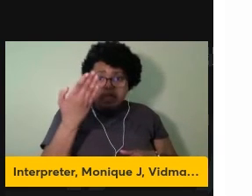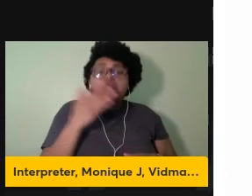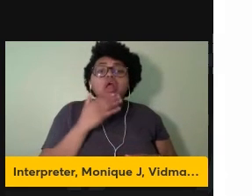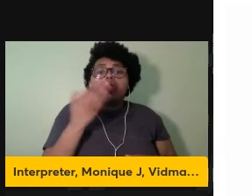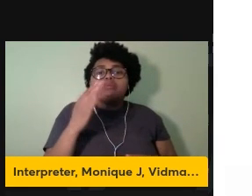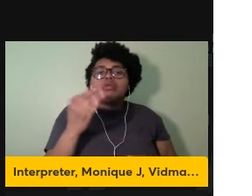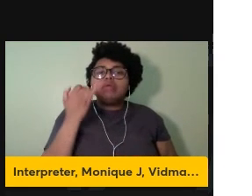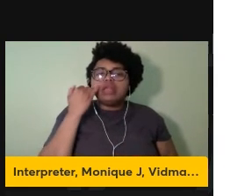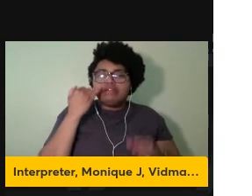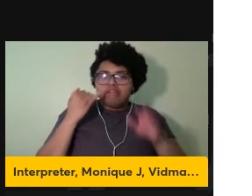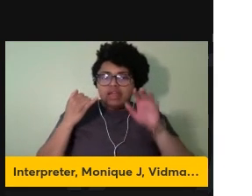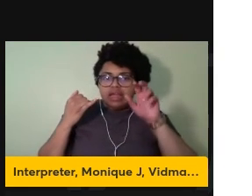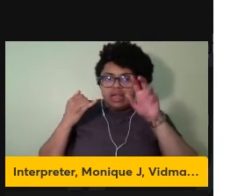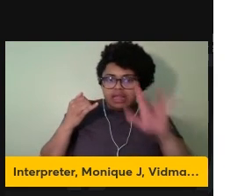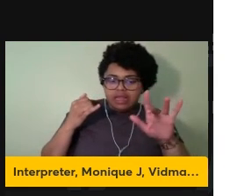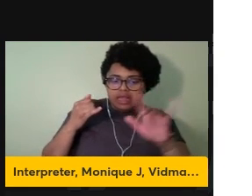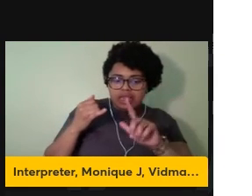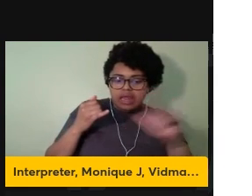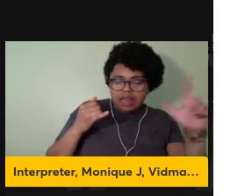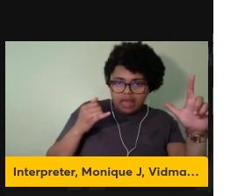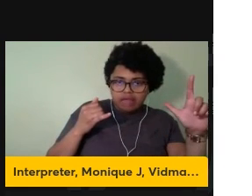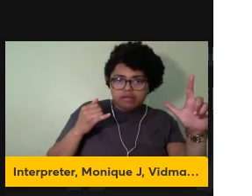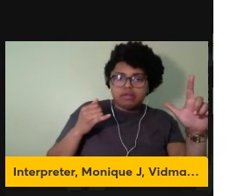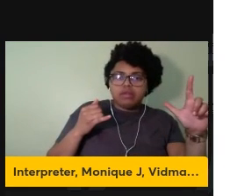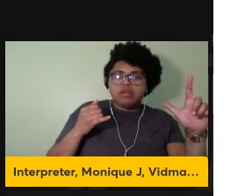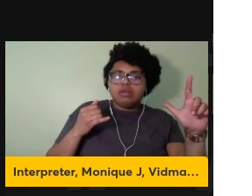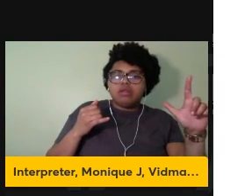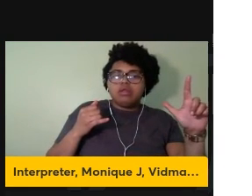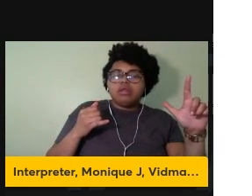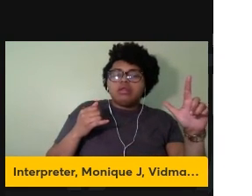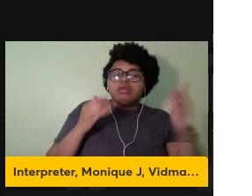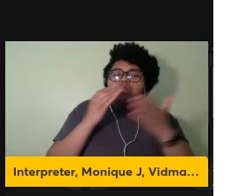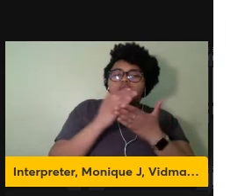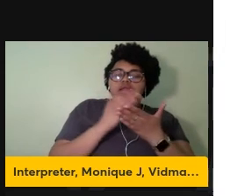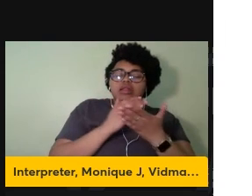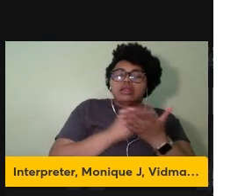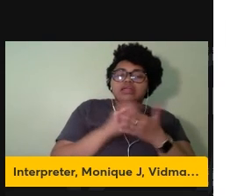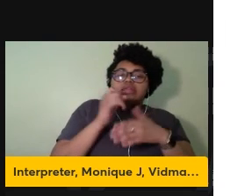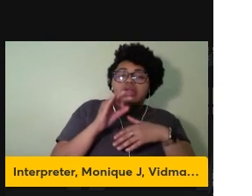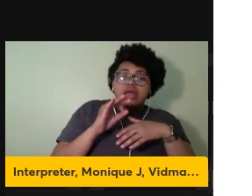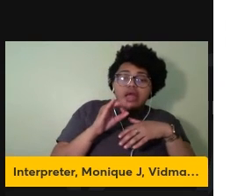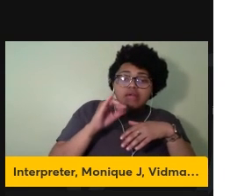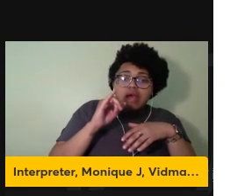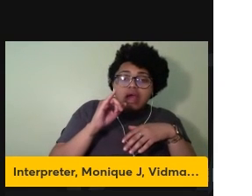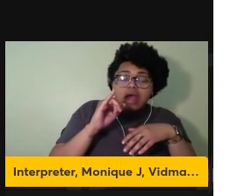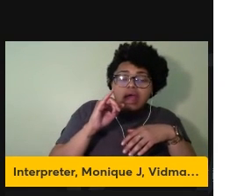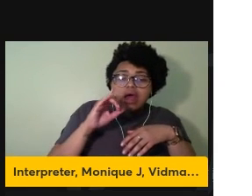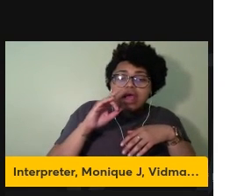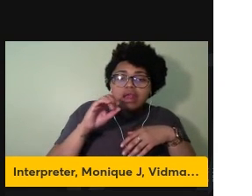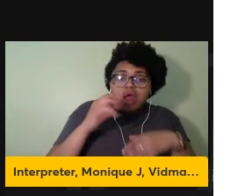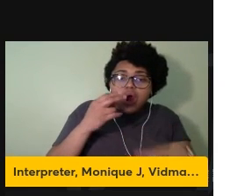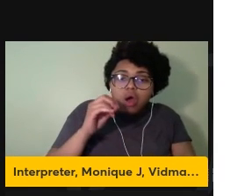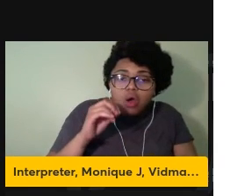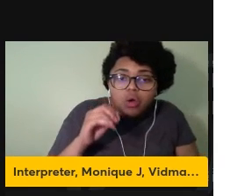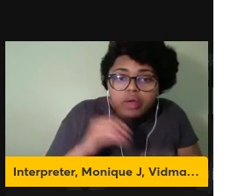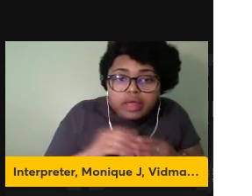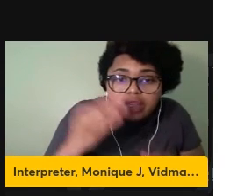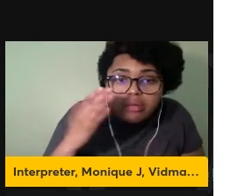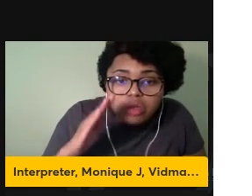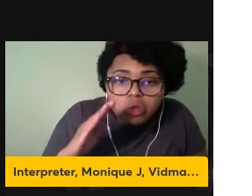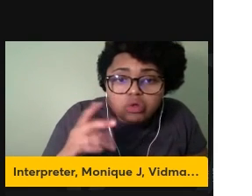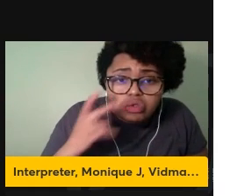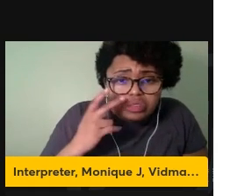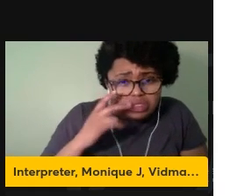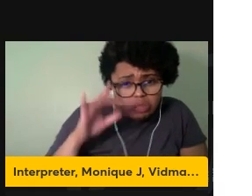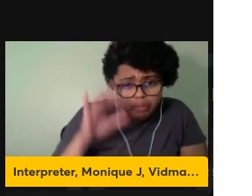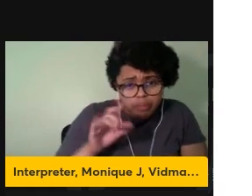click the one on the left, University of Idaho in blue, it will get me to the URL of the University of